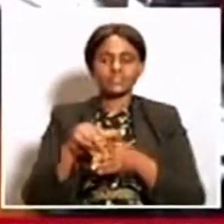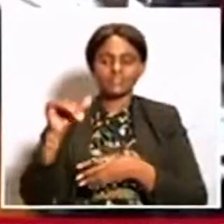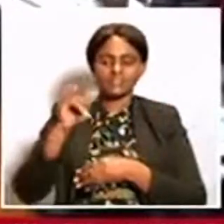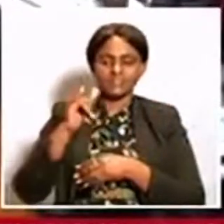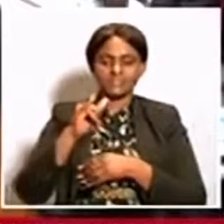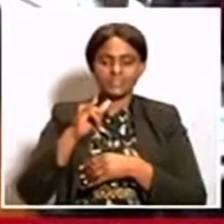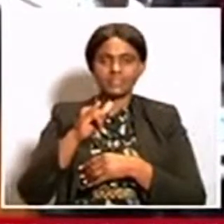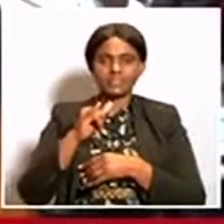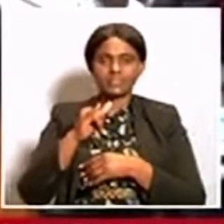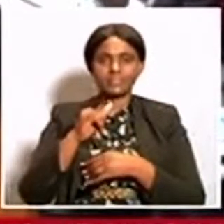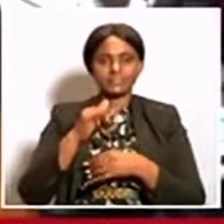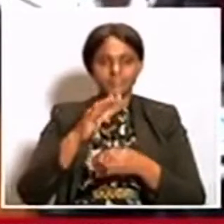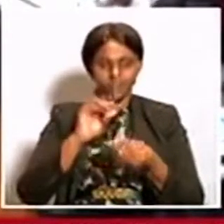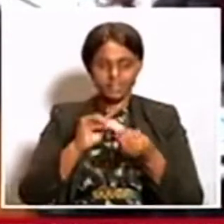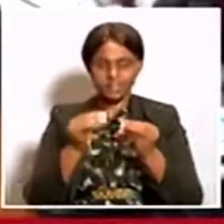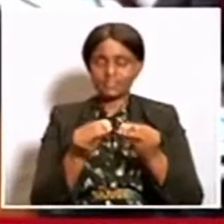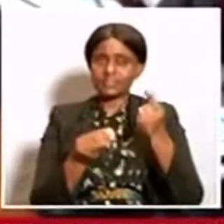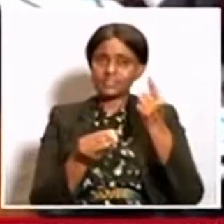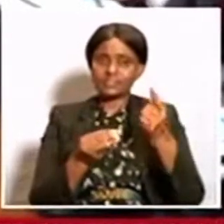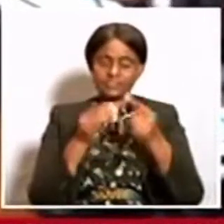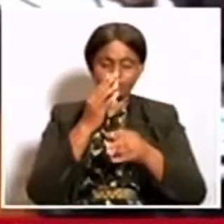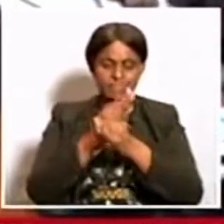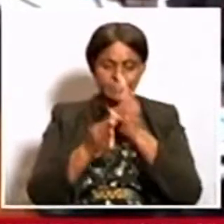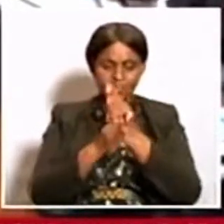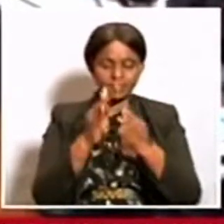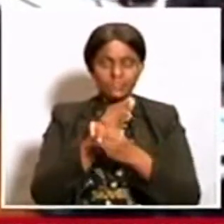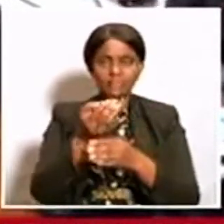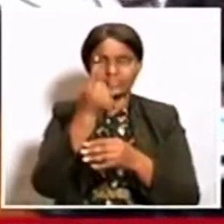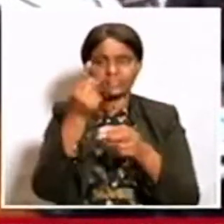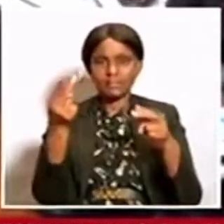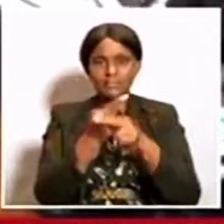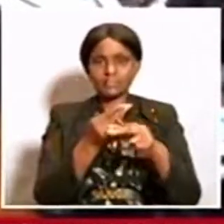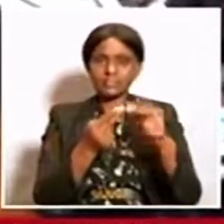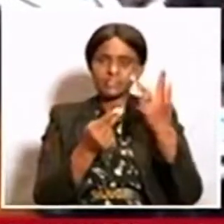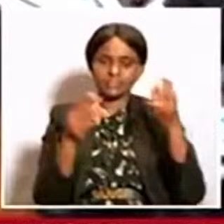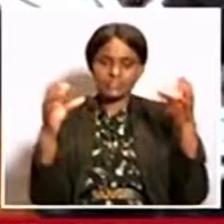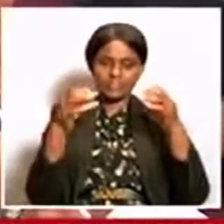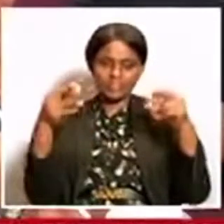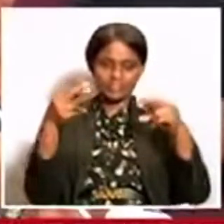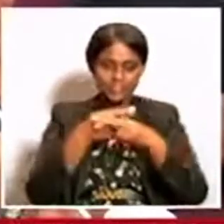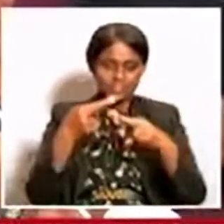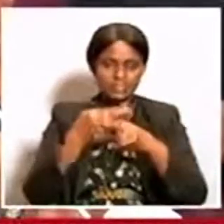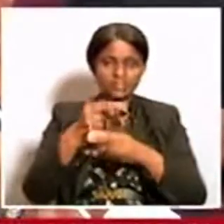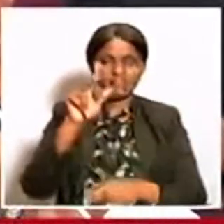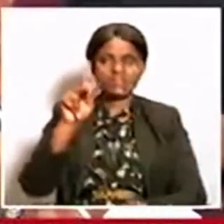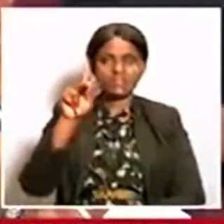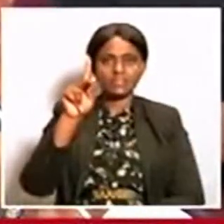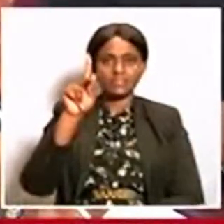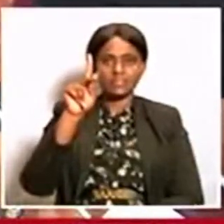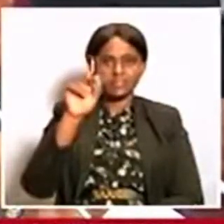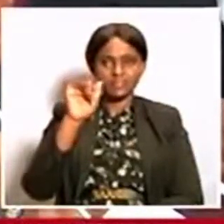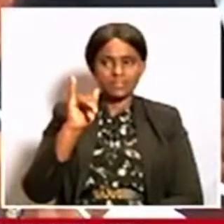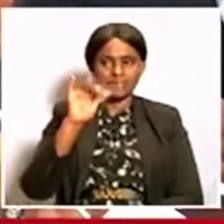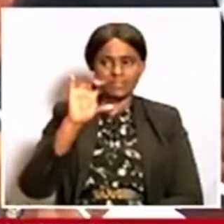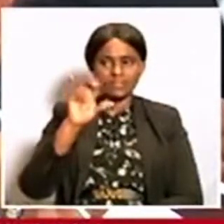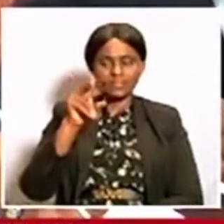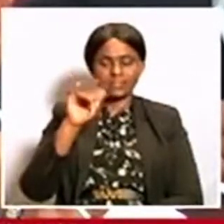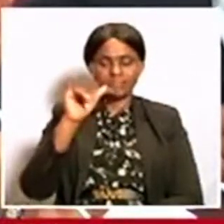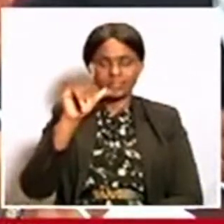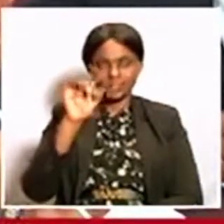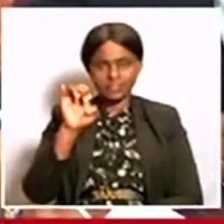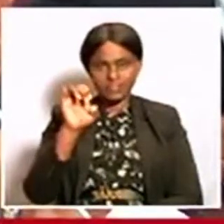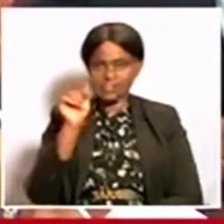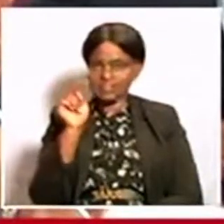Number 1 submission, Chair, is on construction of 1x3 classroom block at Kichile Primary School, Brico